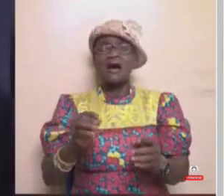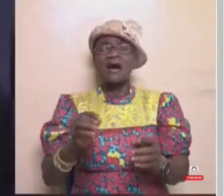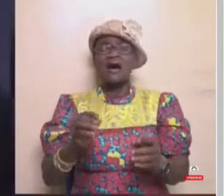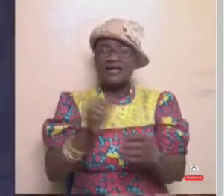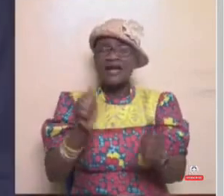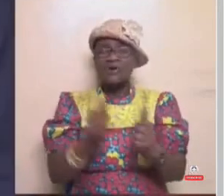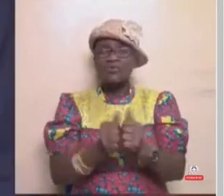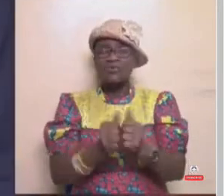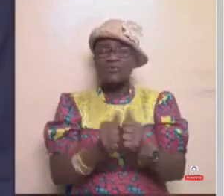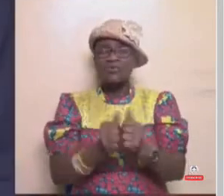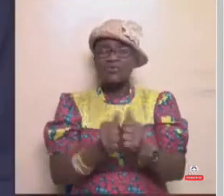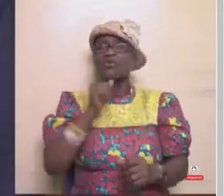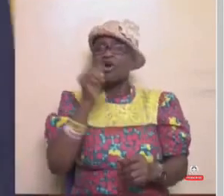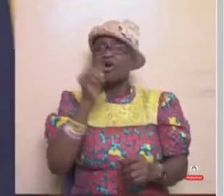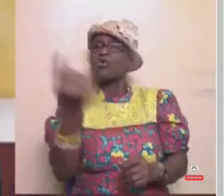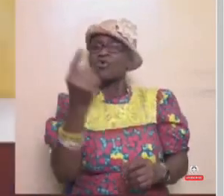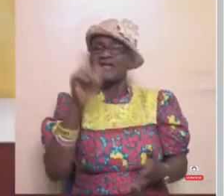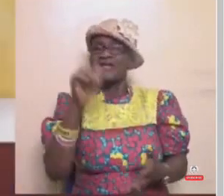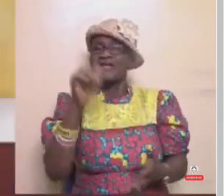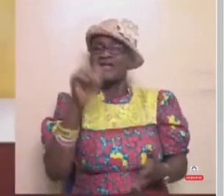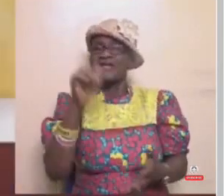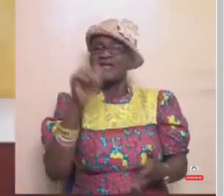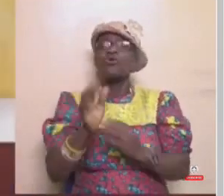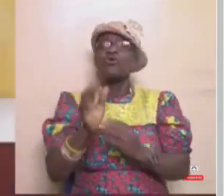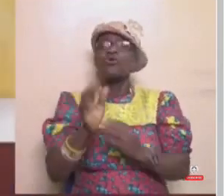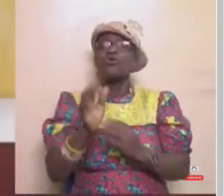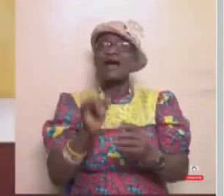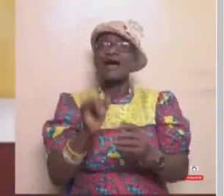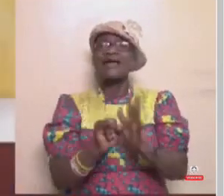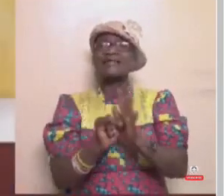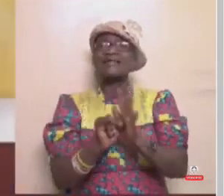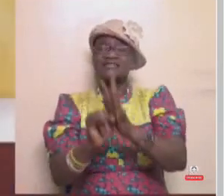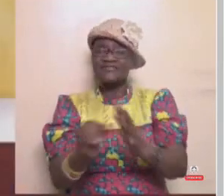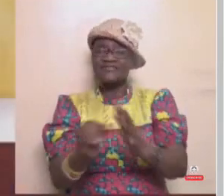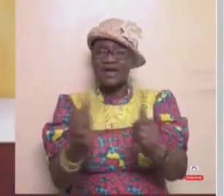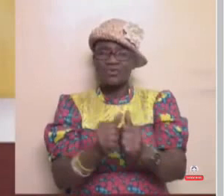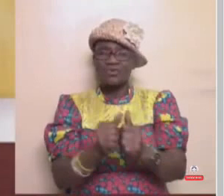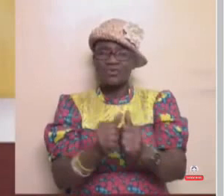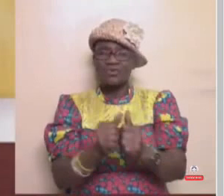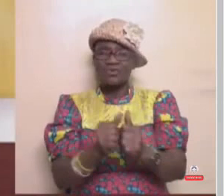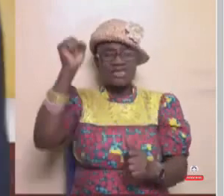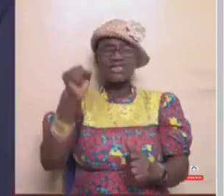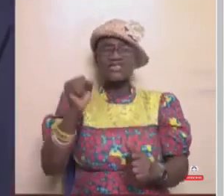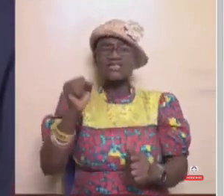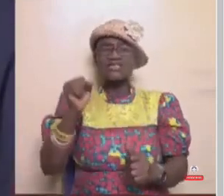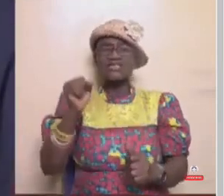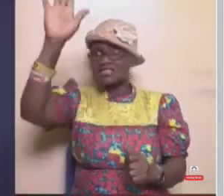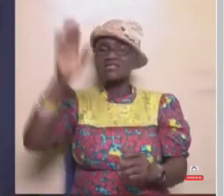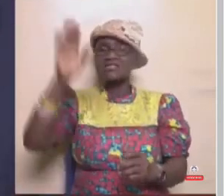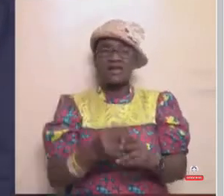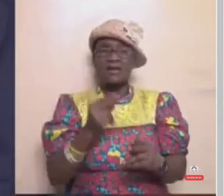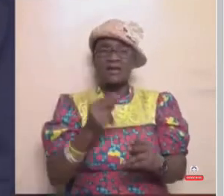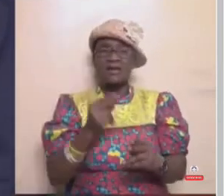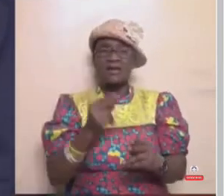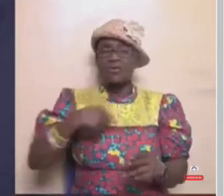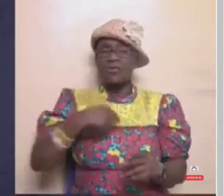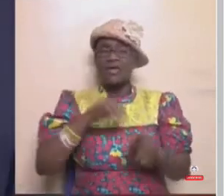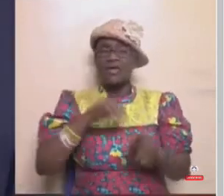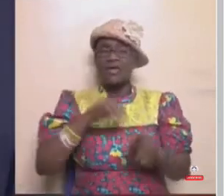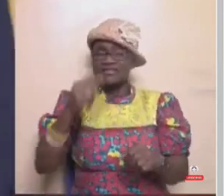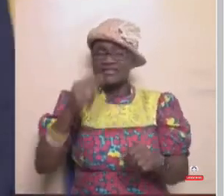God identified with his name. We can now say God of Abraham. James